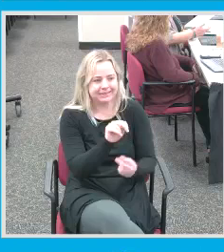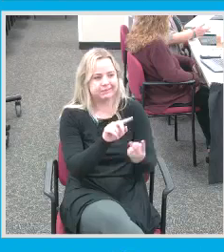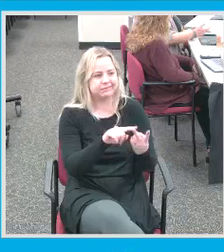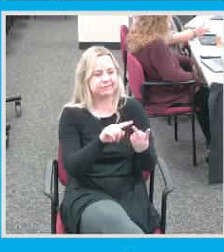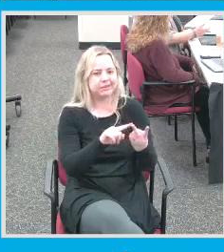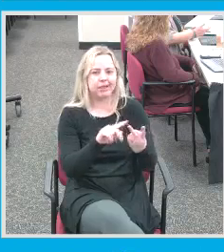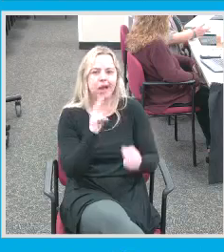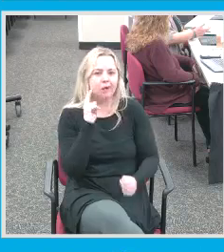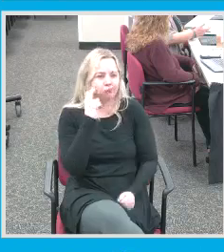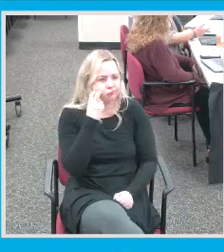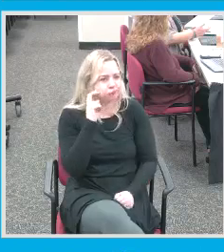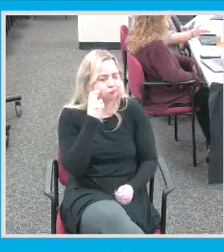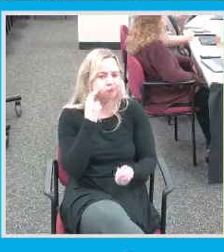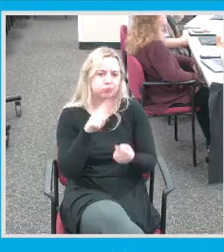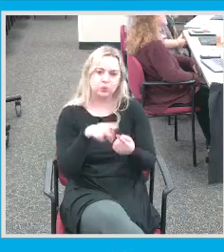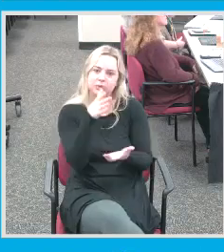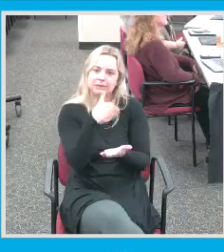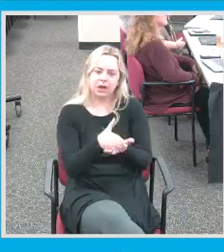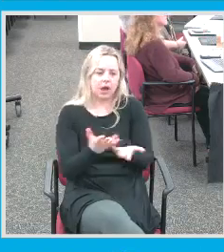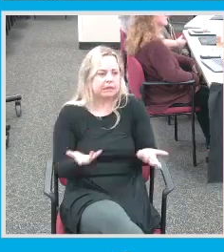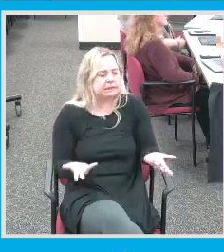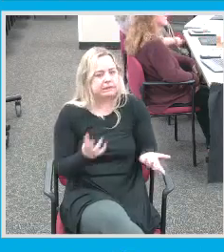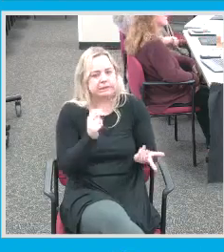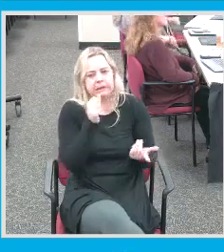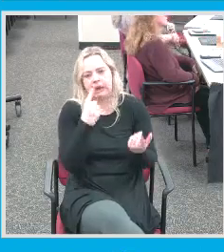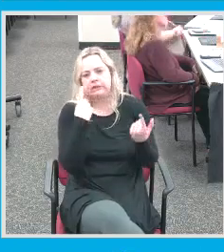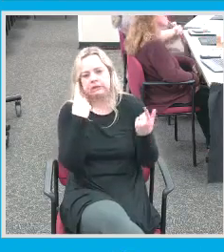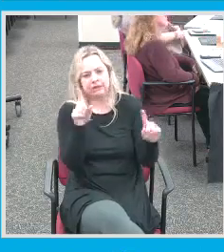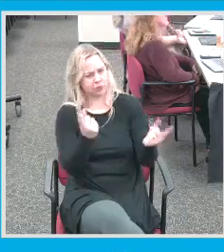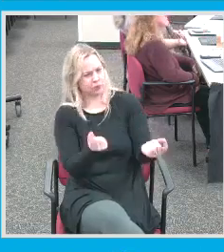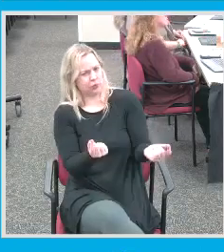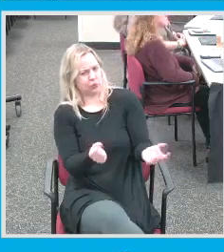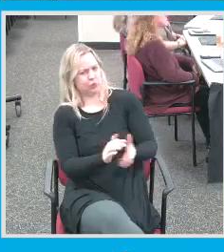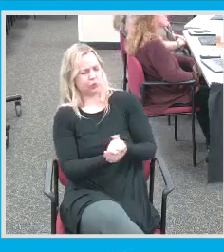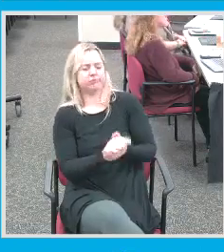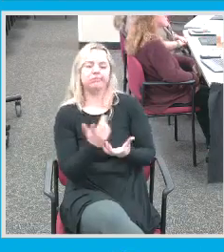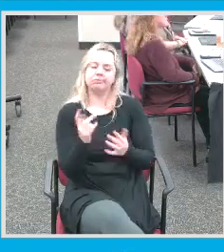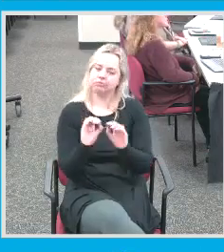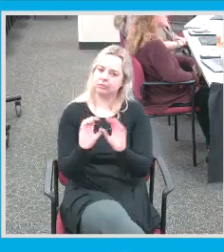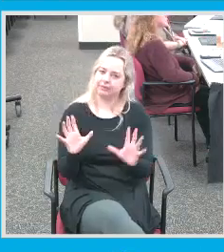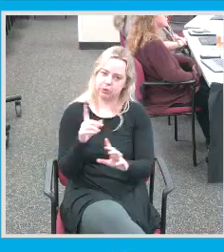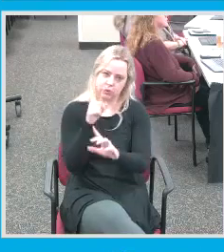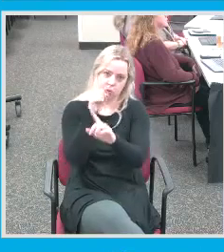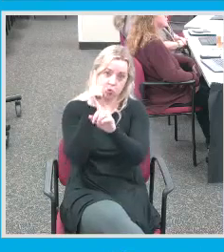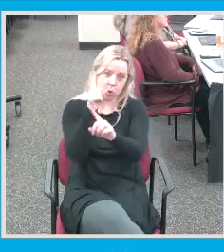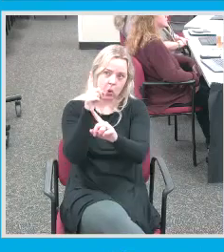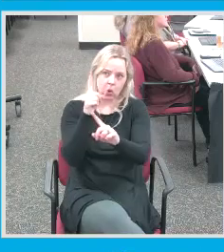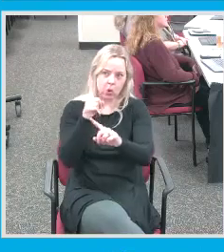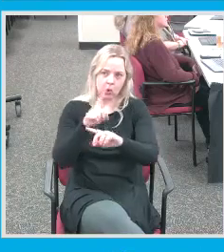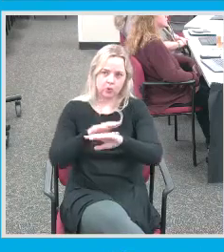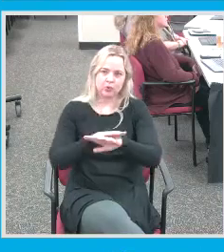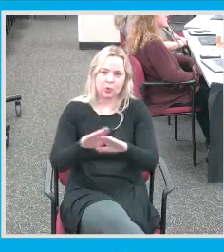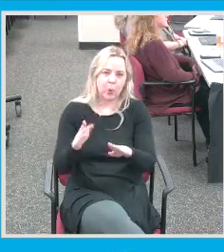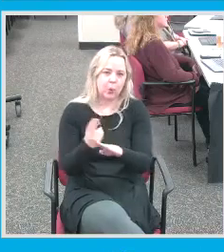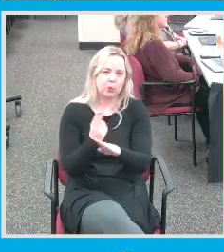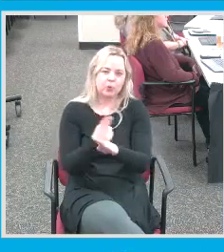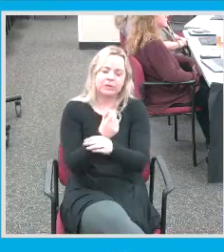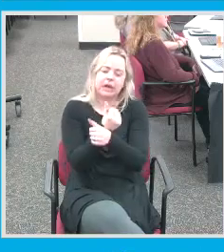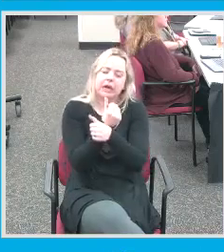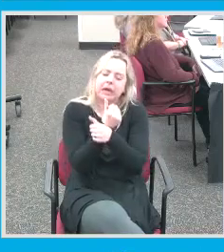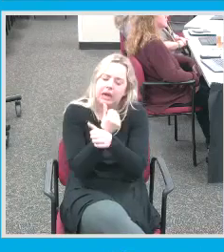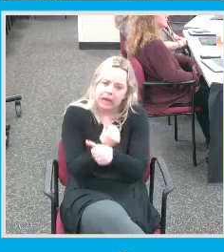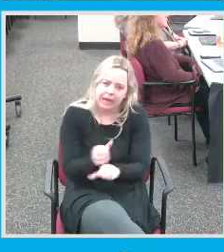things. Okay. Yeah, so obviously the goal is for them not to be using any form of nicotine. Correct. Nicotine